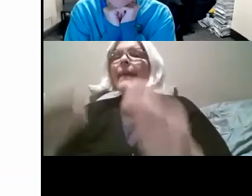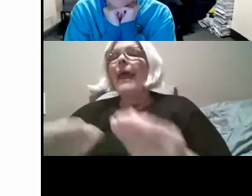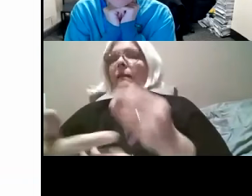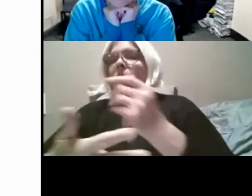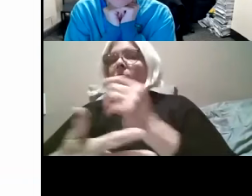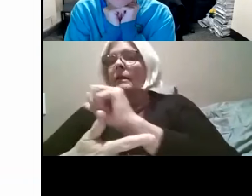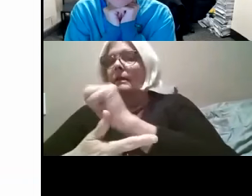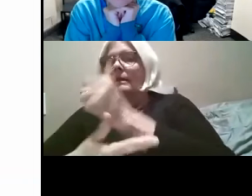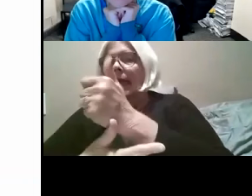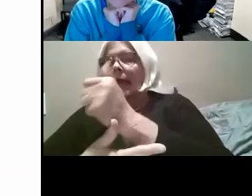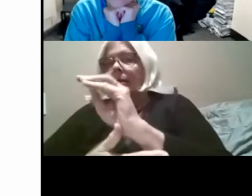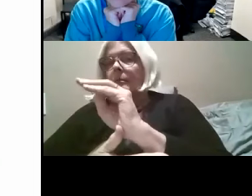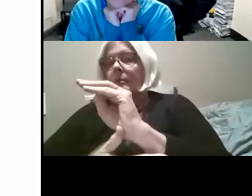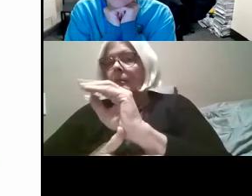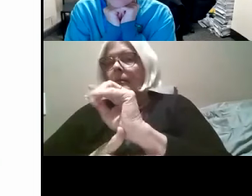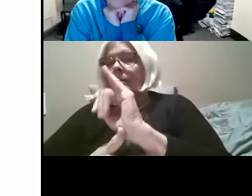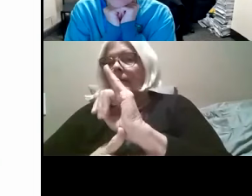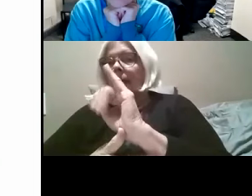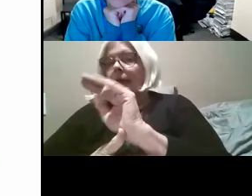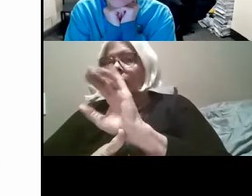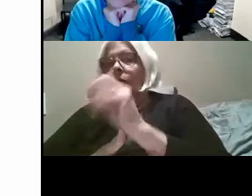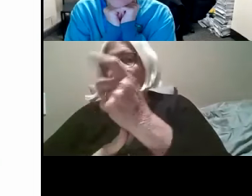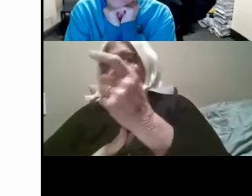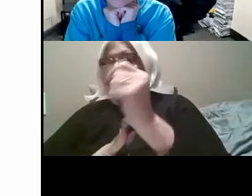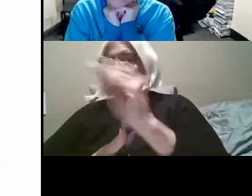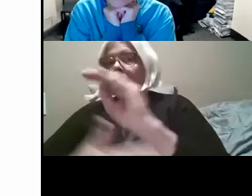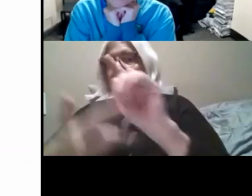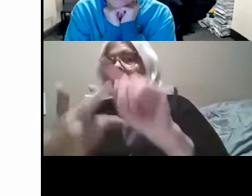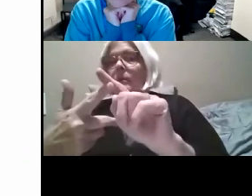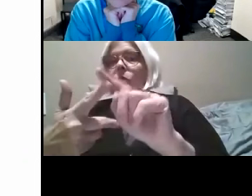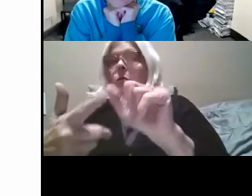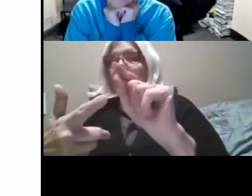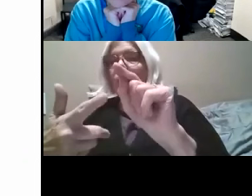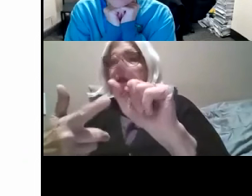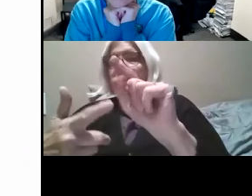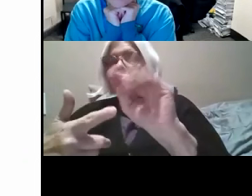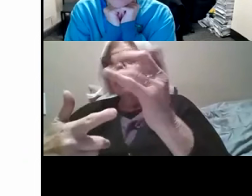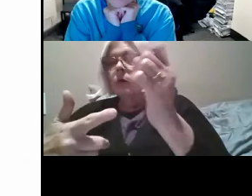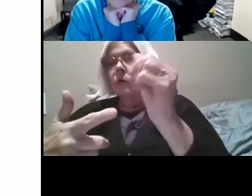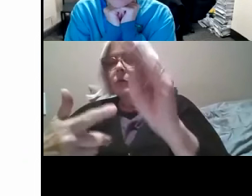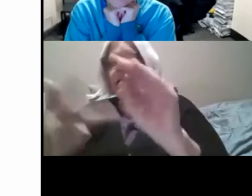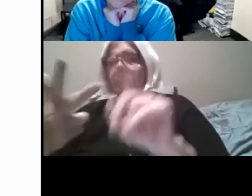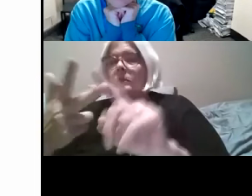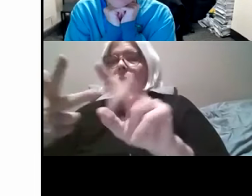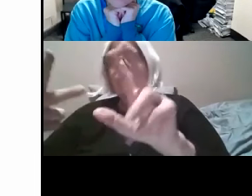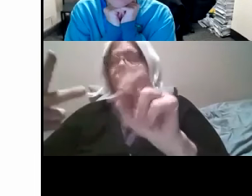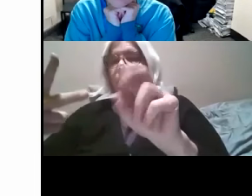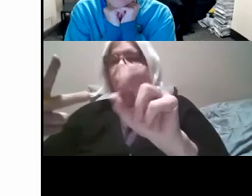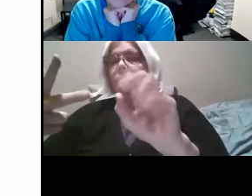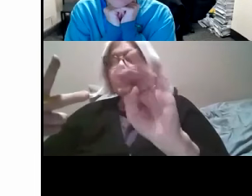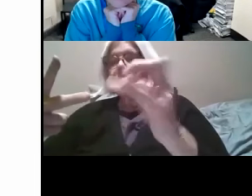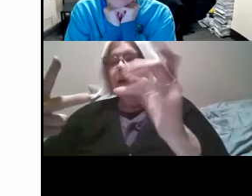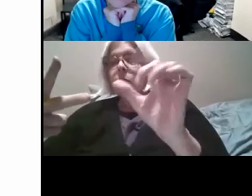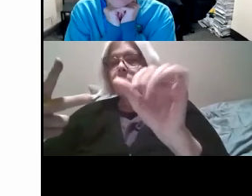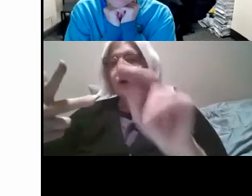kids, and very quickly found out that kids had too much of a reaction to too many side effects to the bigger doses. So